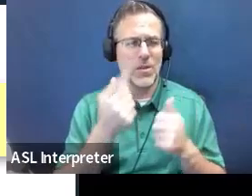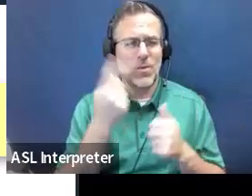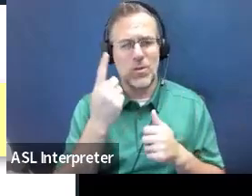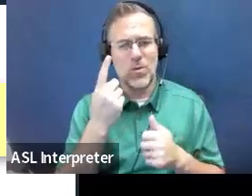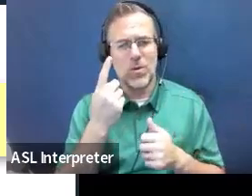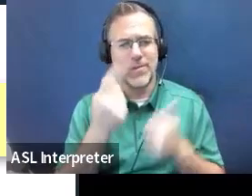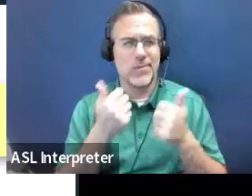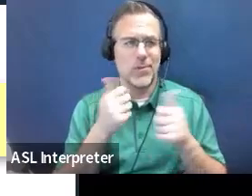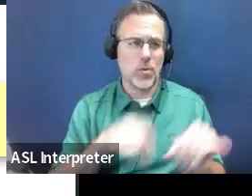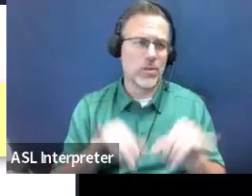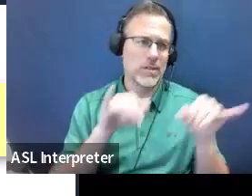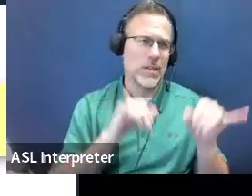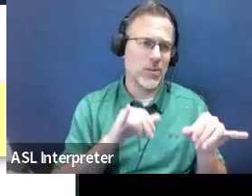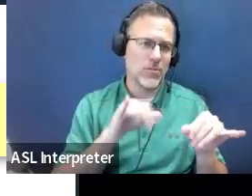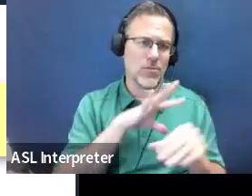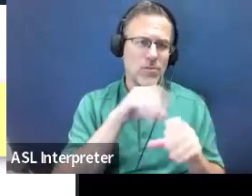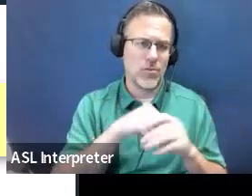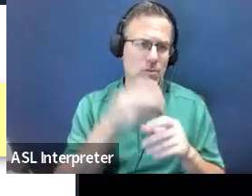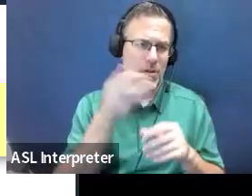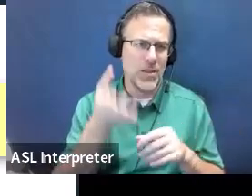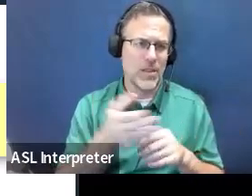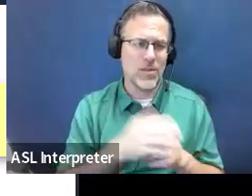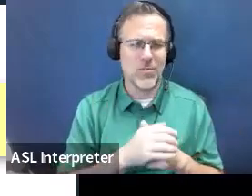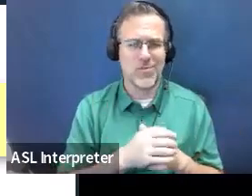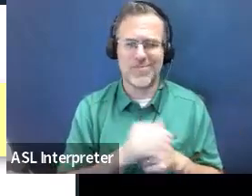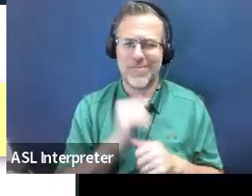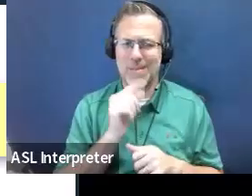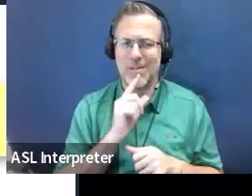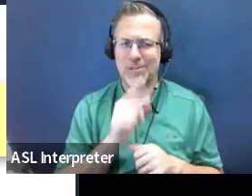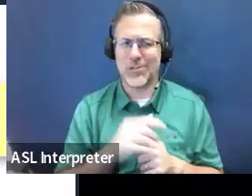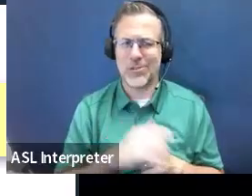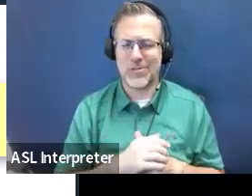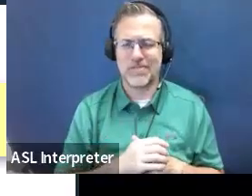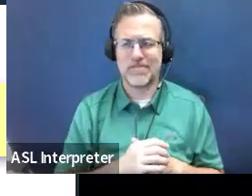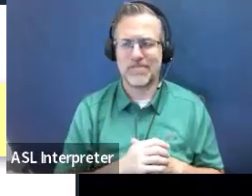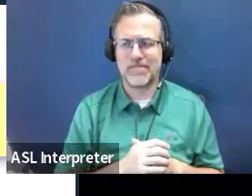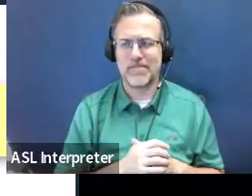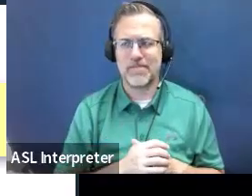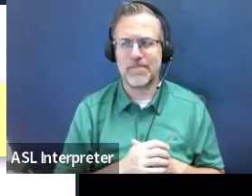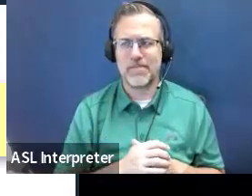what standards fall in there. I'm not 100% sure.